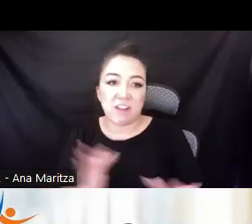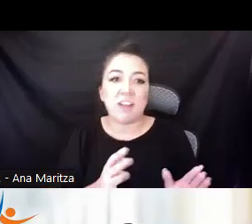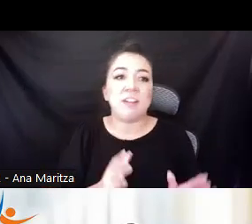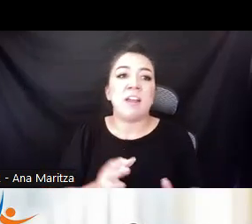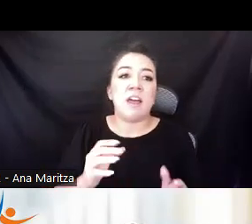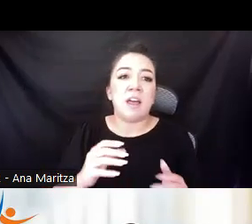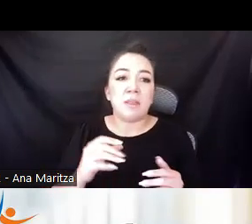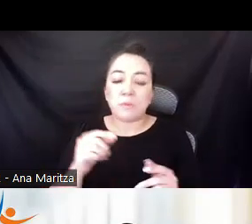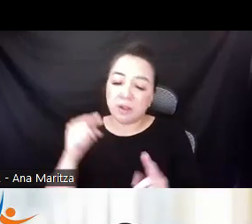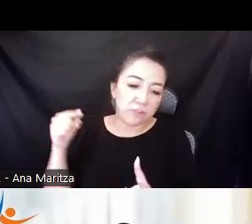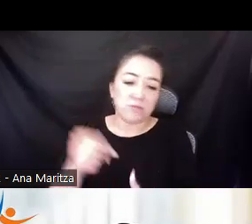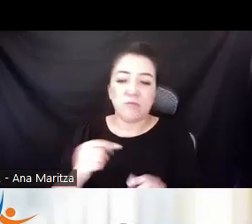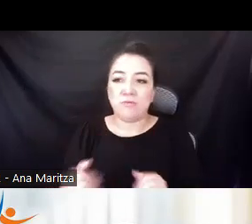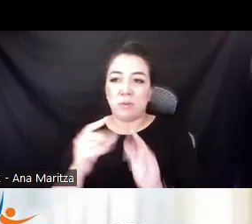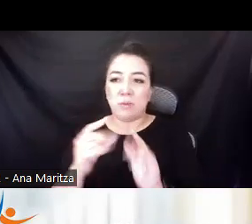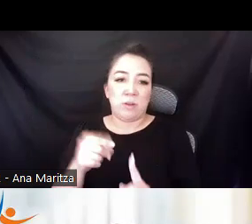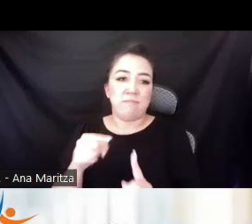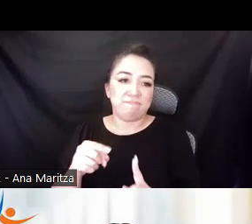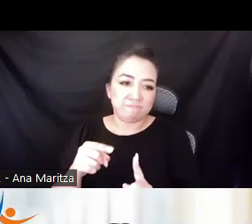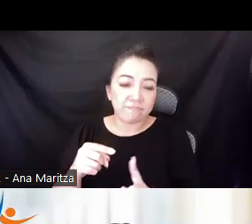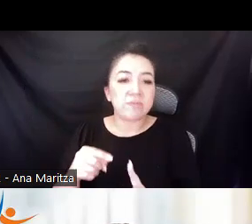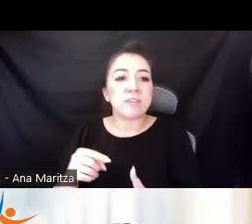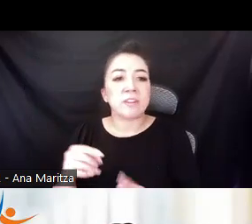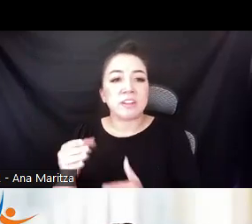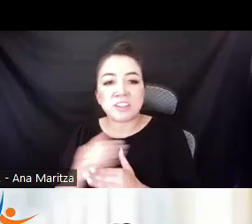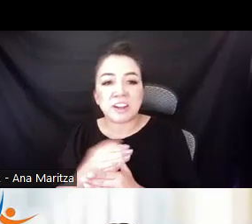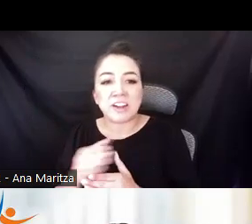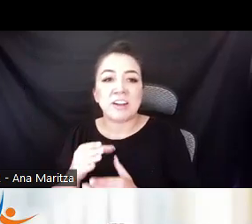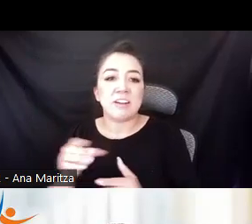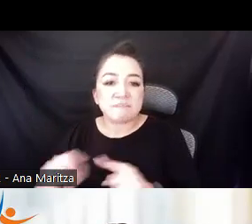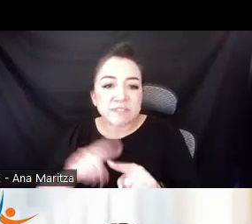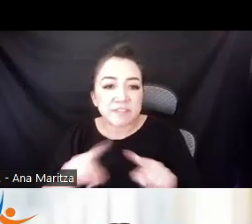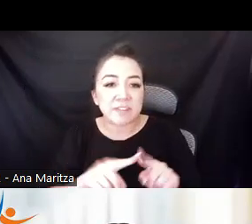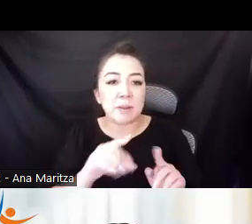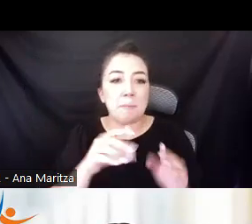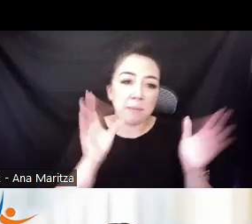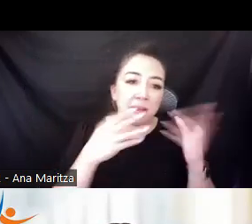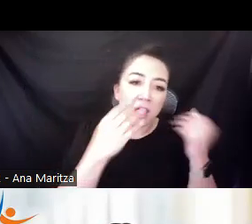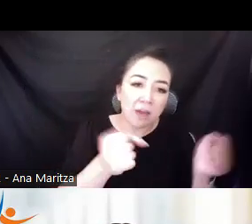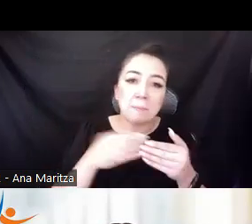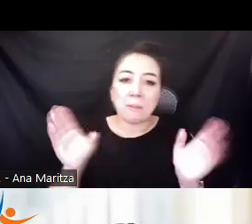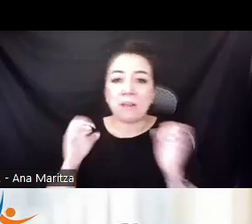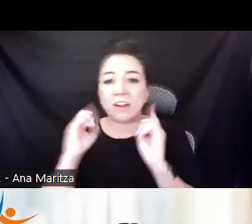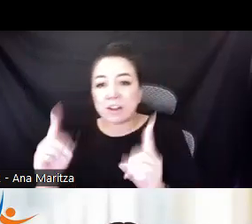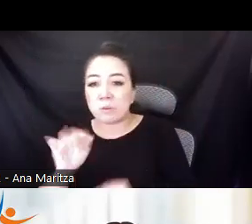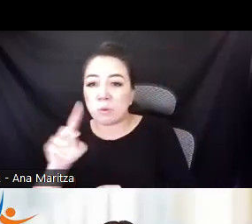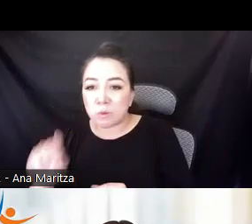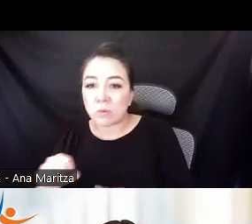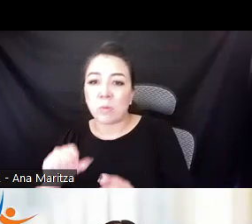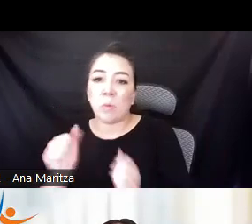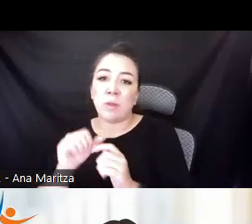address one specific initiative, which is share a series of public health or public education tools with culturally competent and